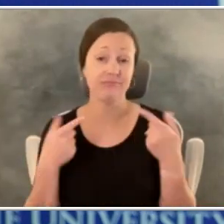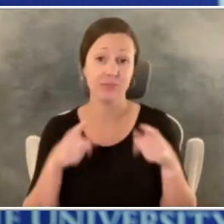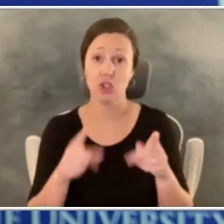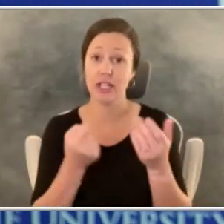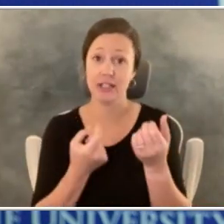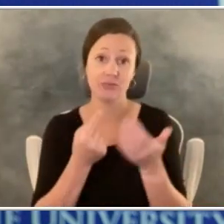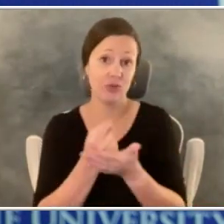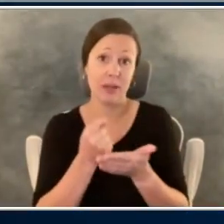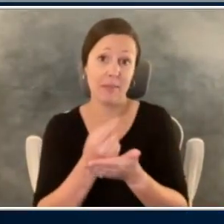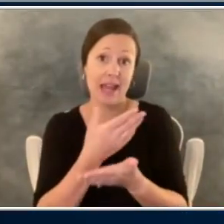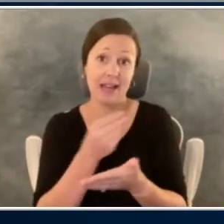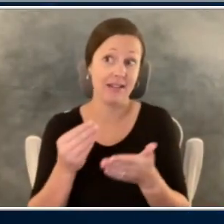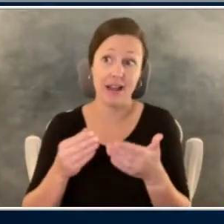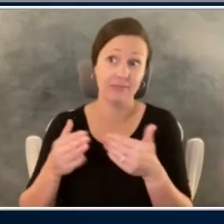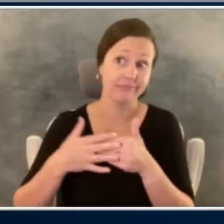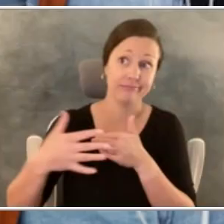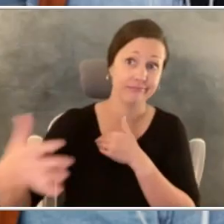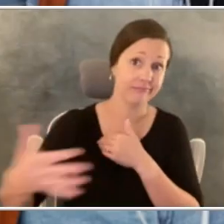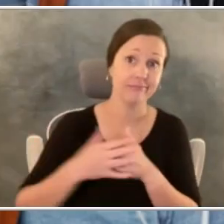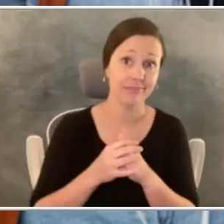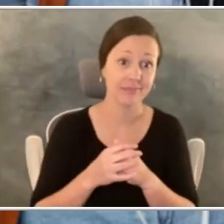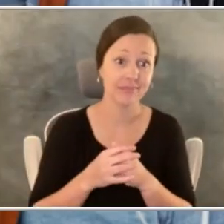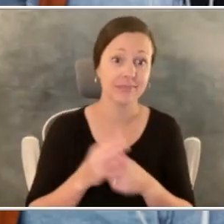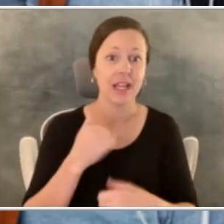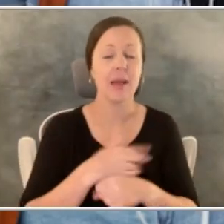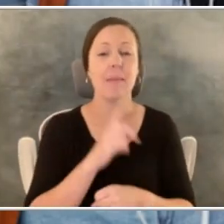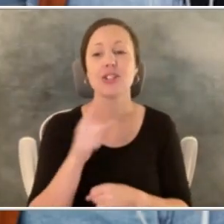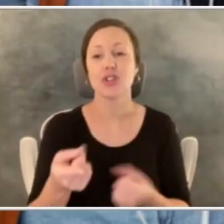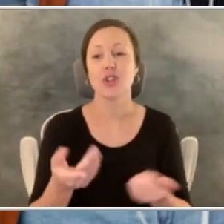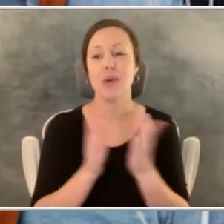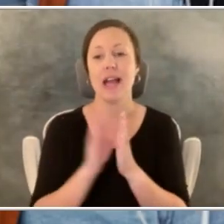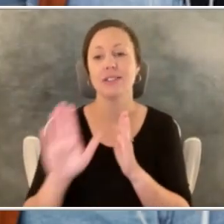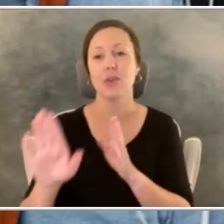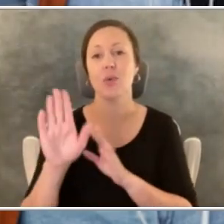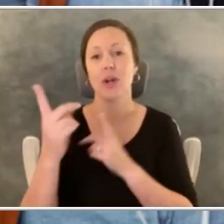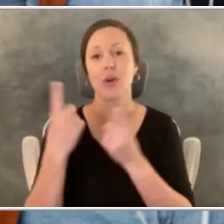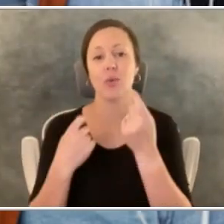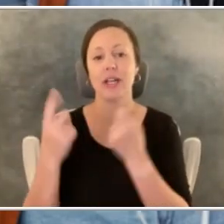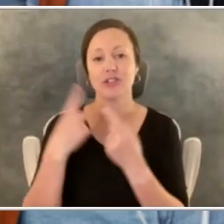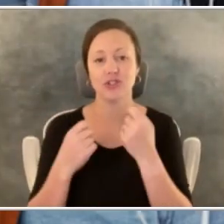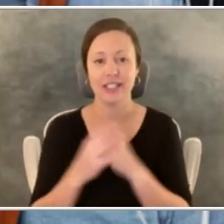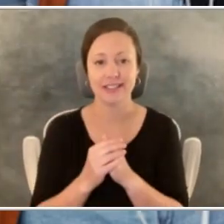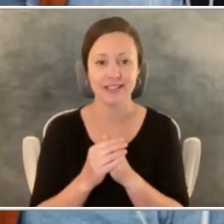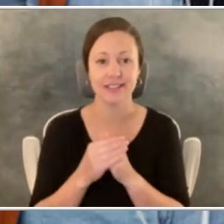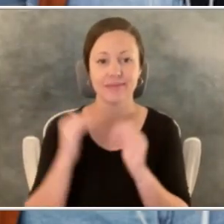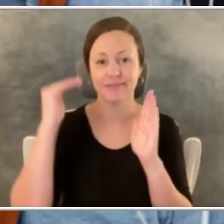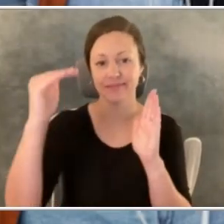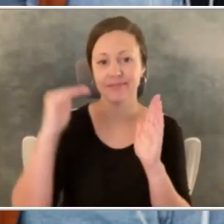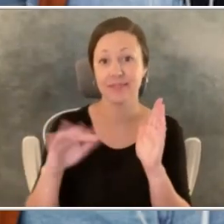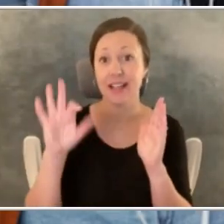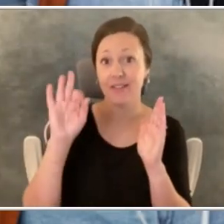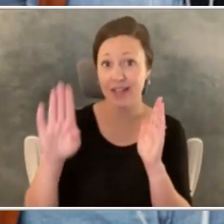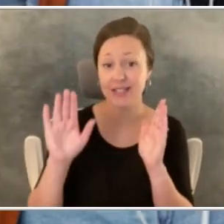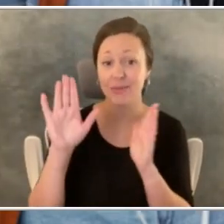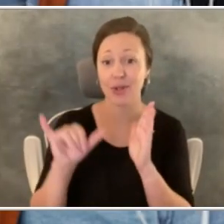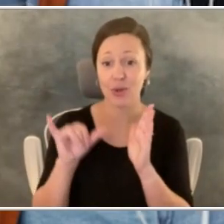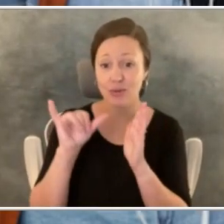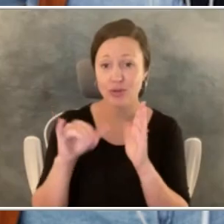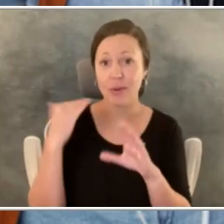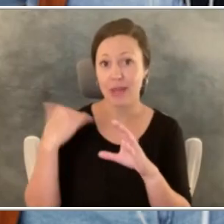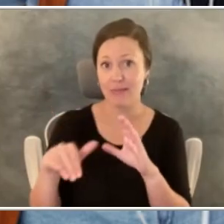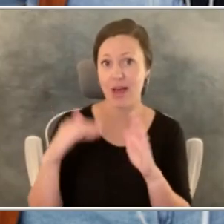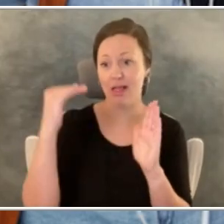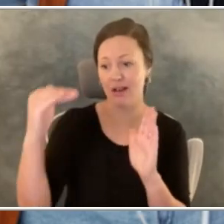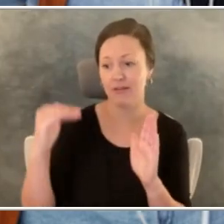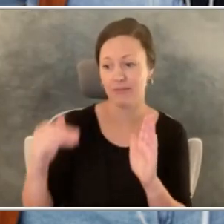treatment. Be sure to ask your questions. You can use the chat on YouTube or Facebook, or you can email the Medical News Network. All of that information